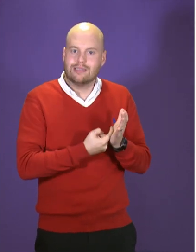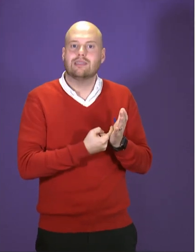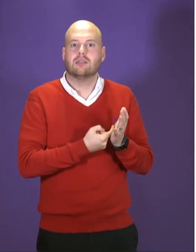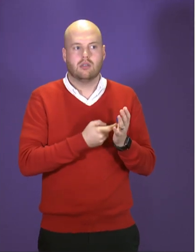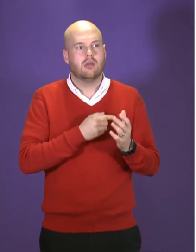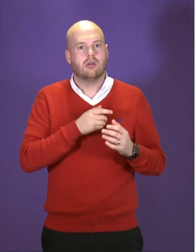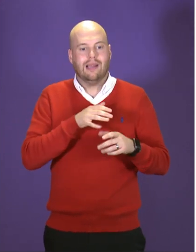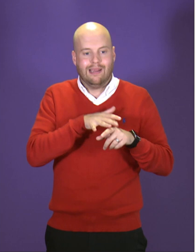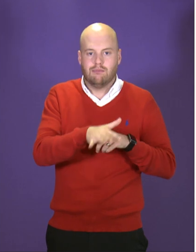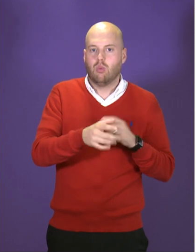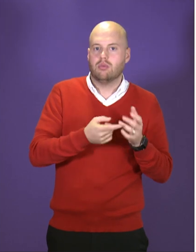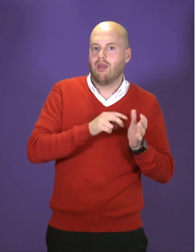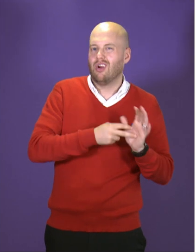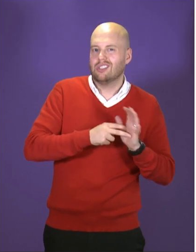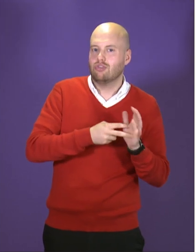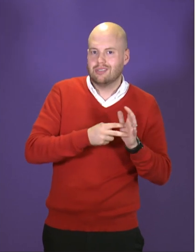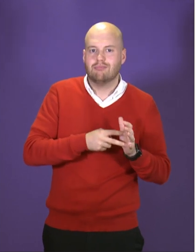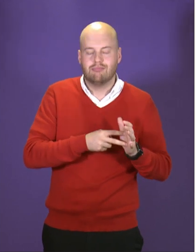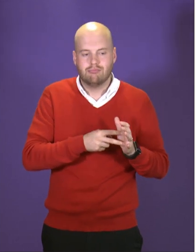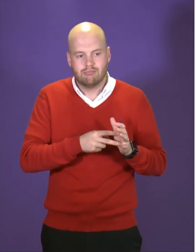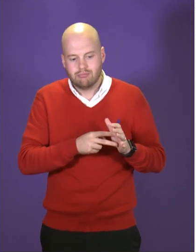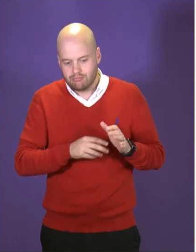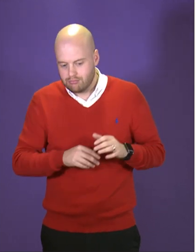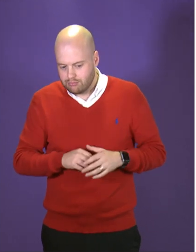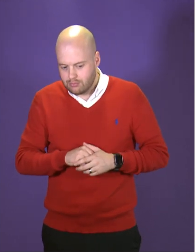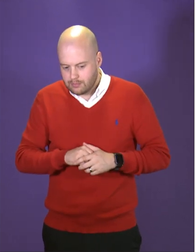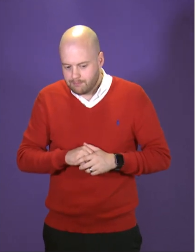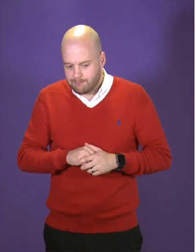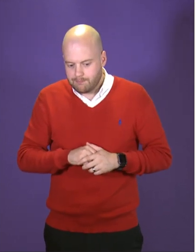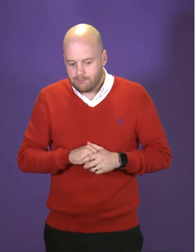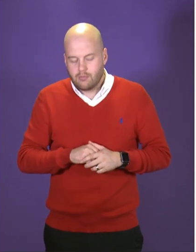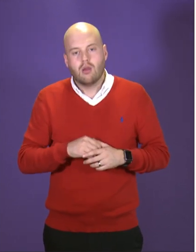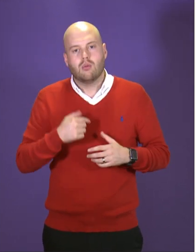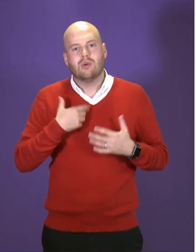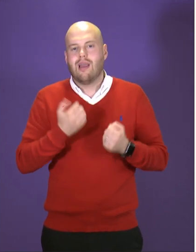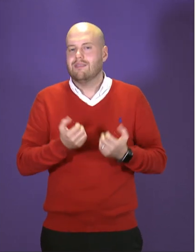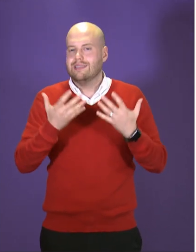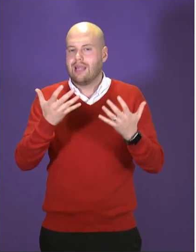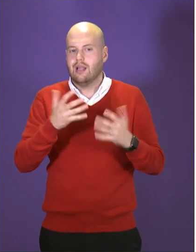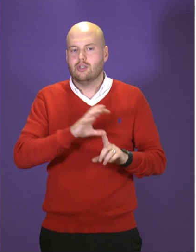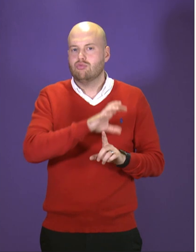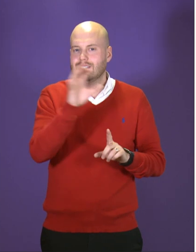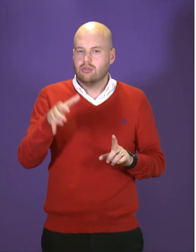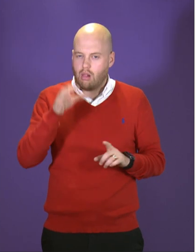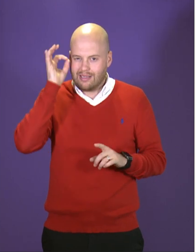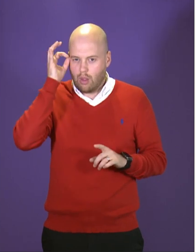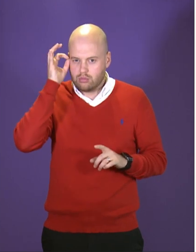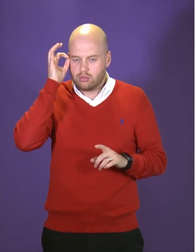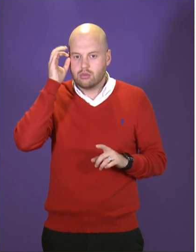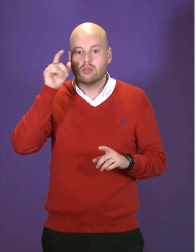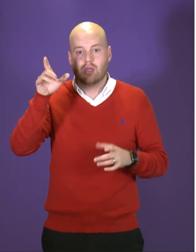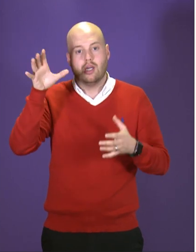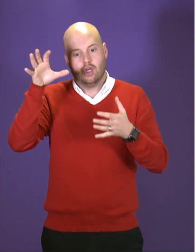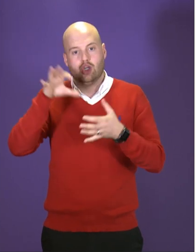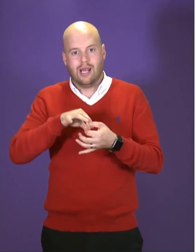organization. We are creating 10 regional councils connected to the